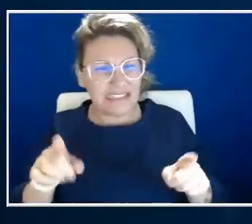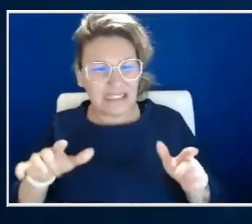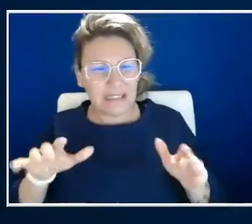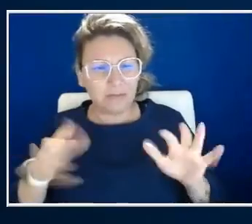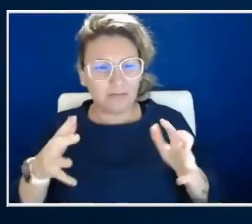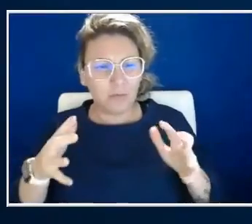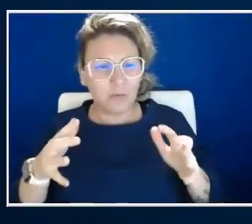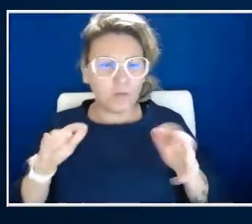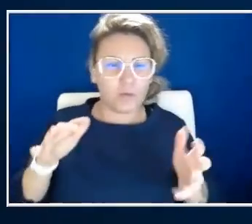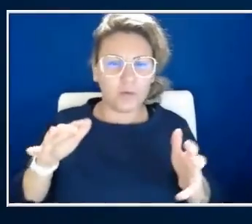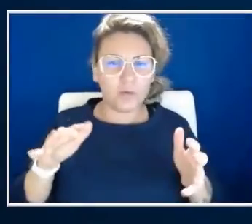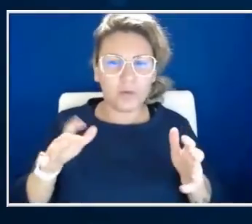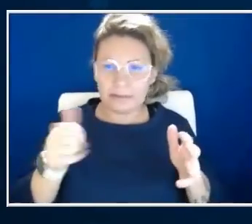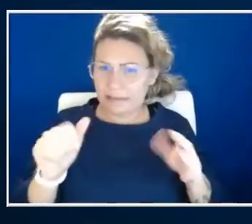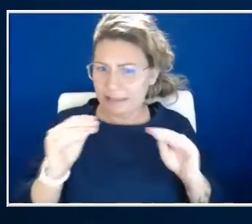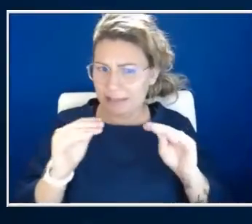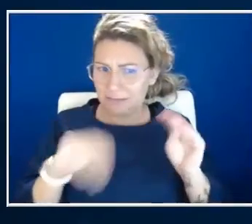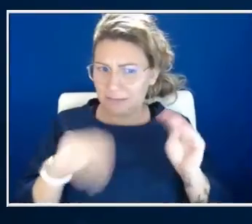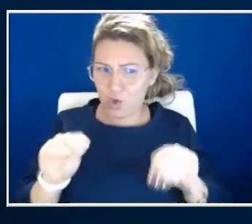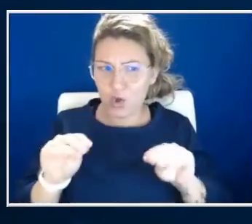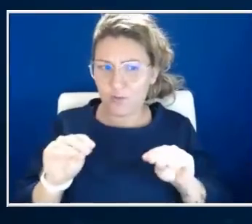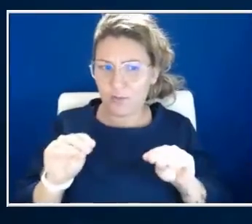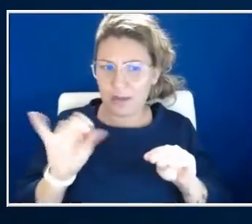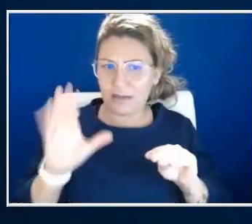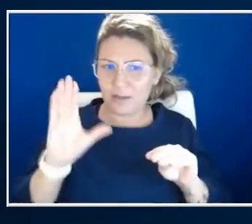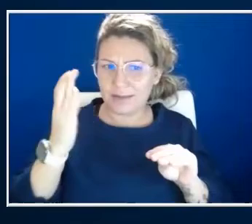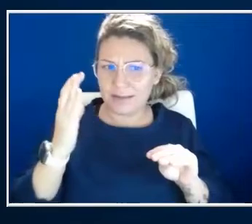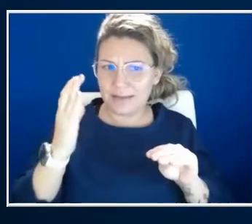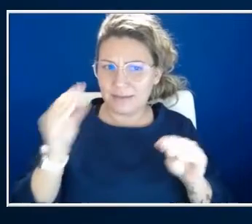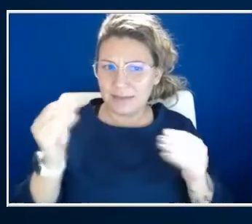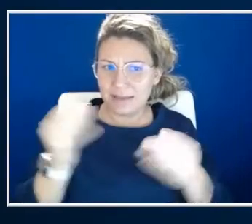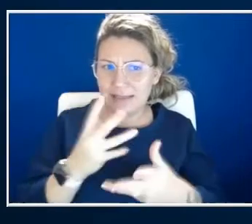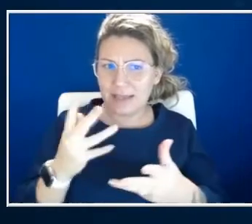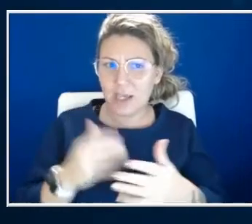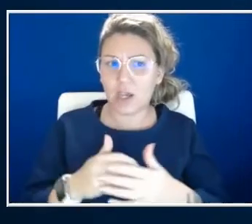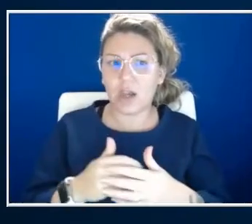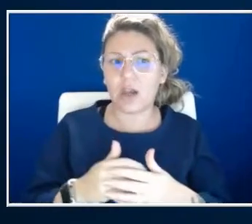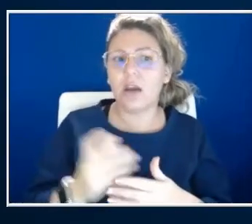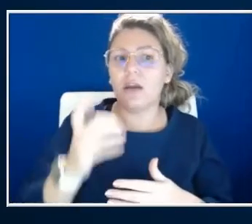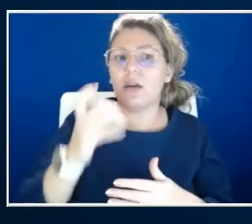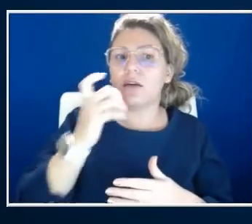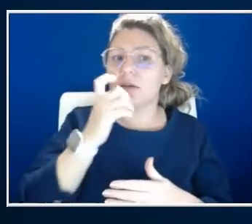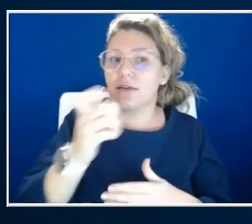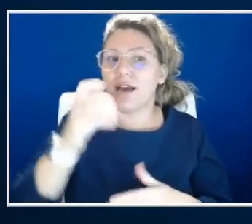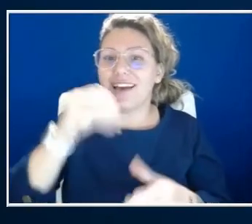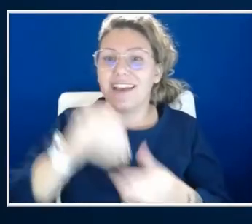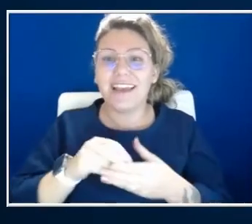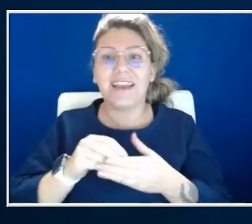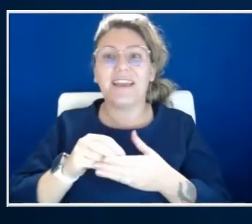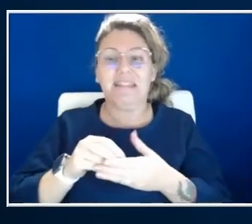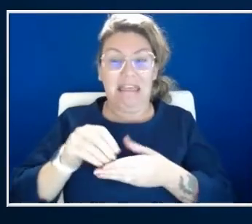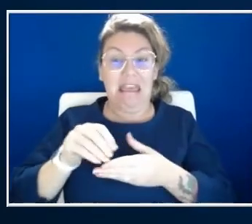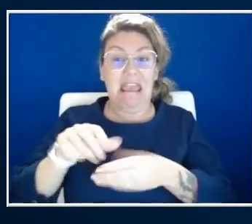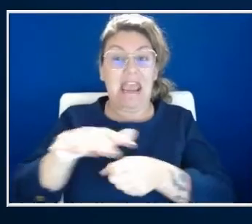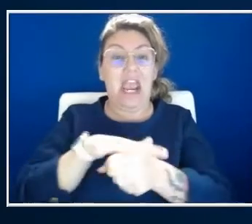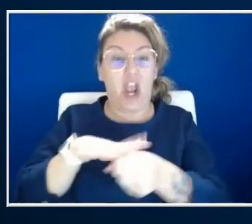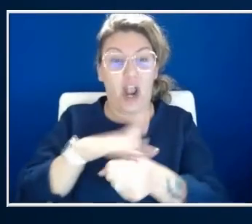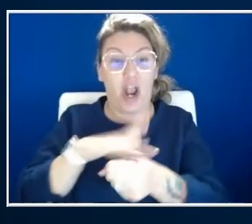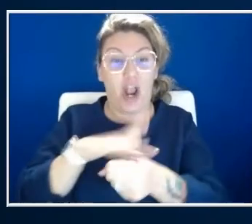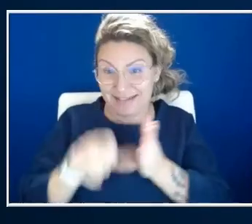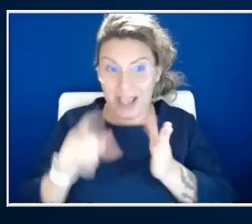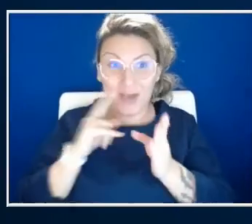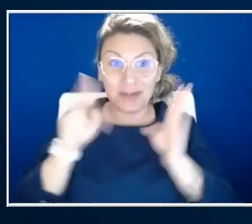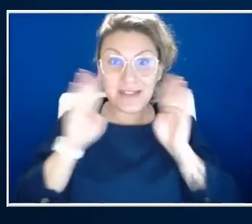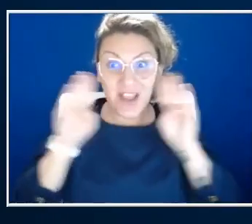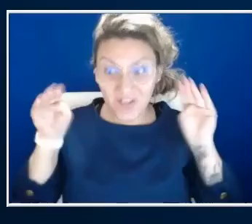any movement? Because that would seem very scary. Yeah, not in the area in which I was operating. You have to remember I was pretty focused in on a pretty small